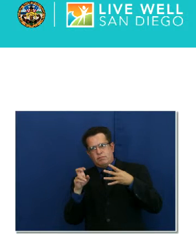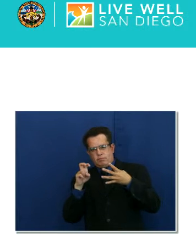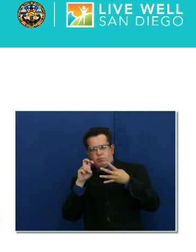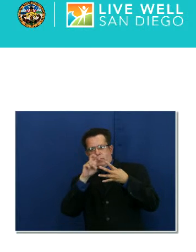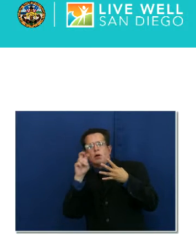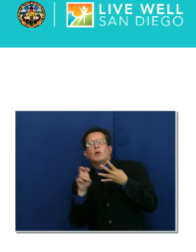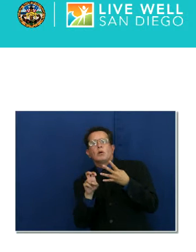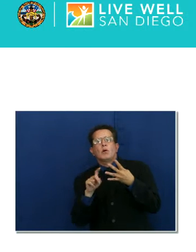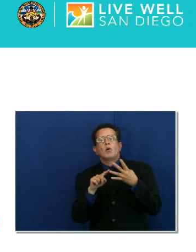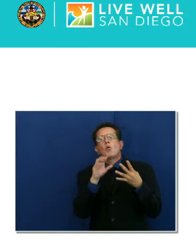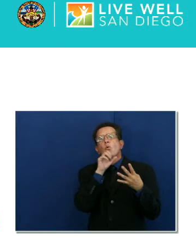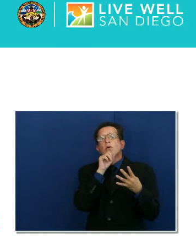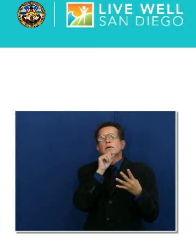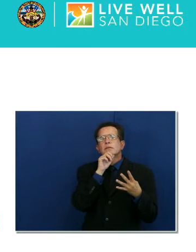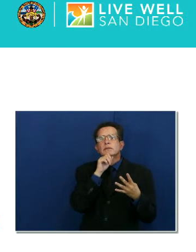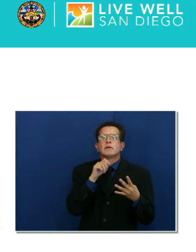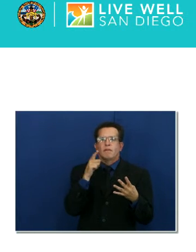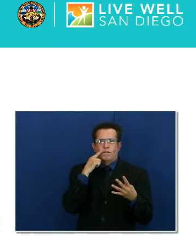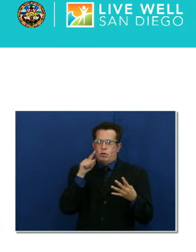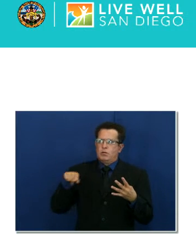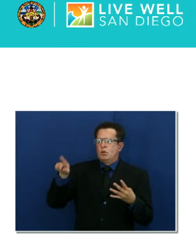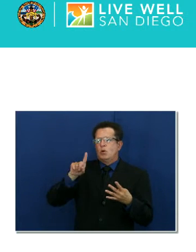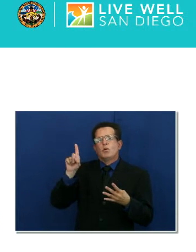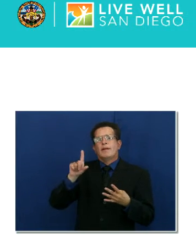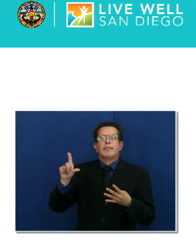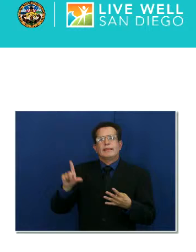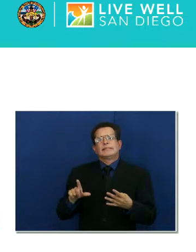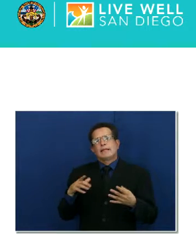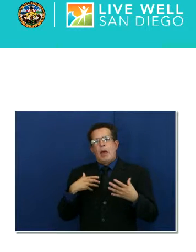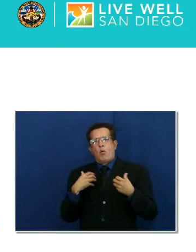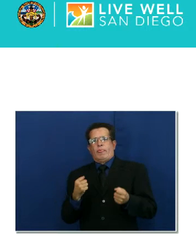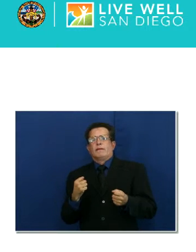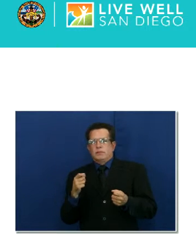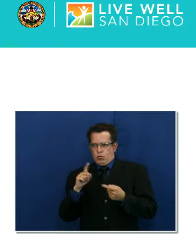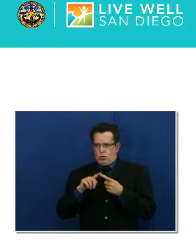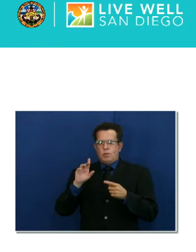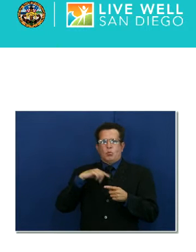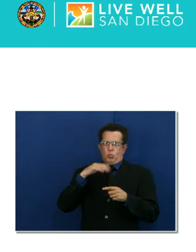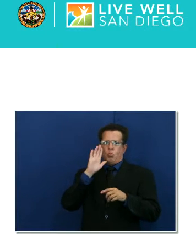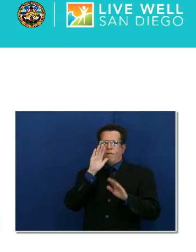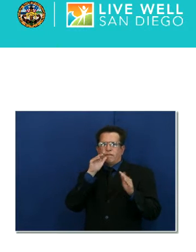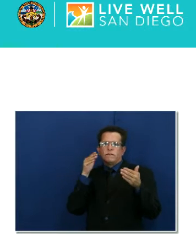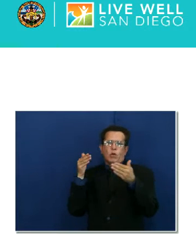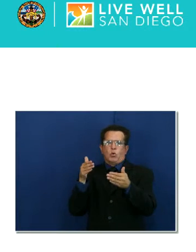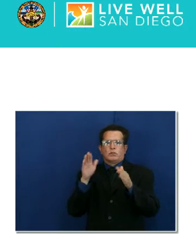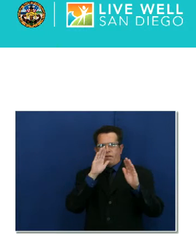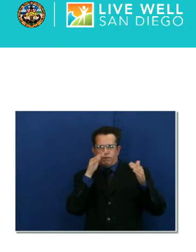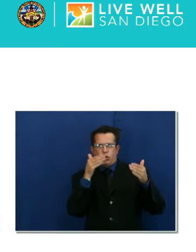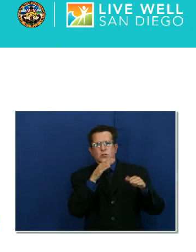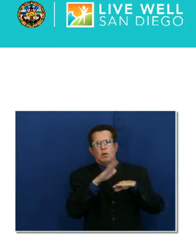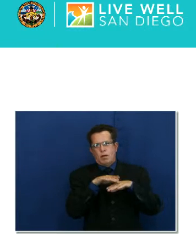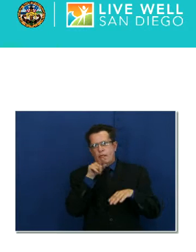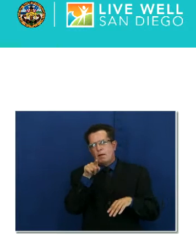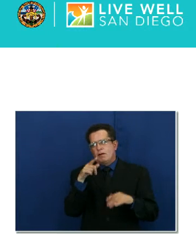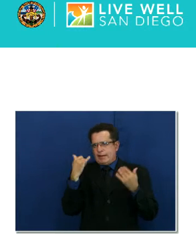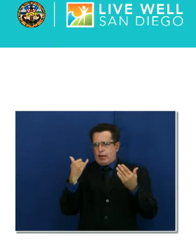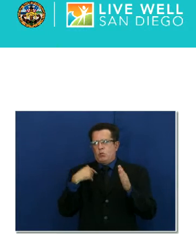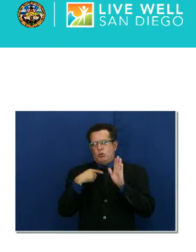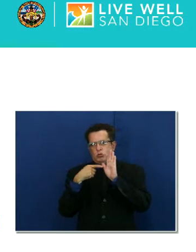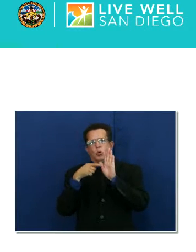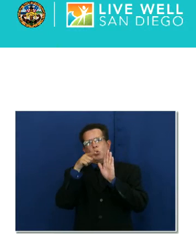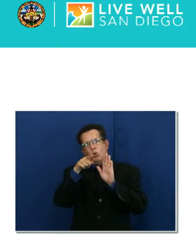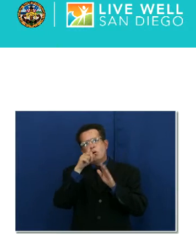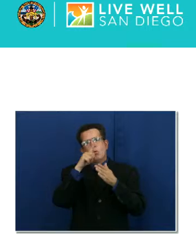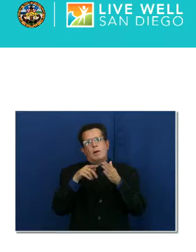the least healthiest communities. So that will be the focus. Today, we will get a template for a plan